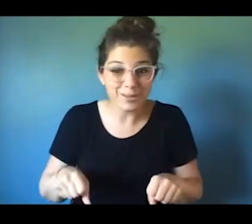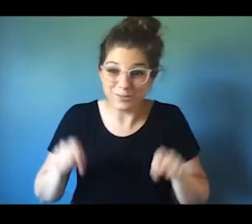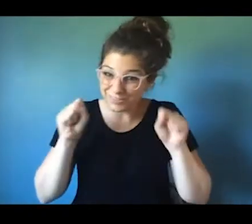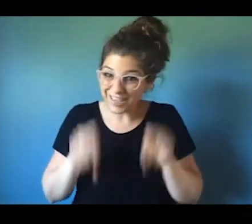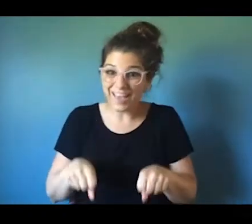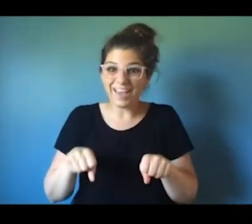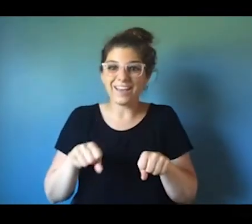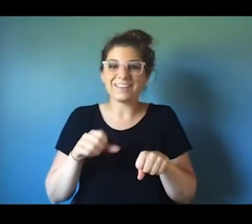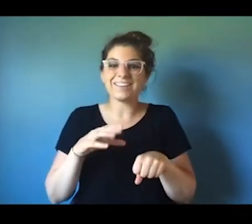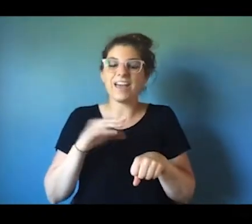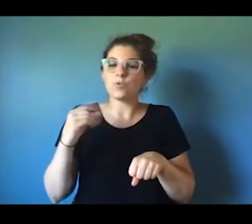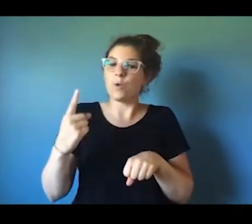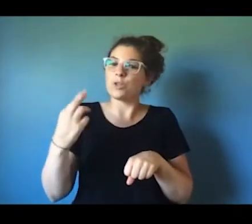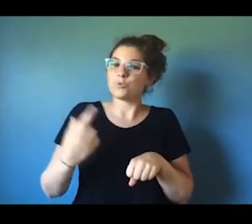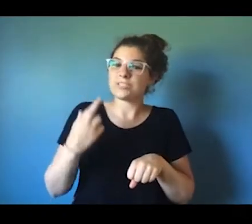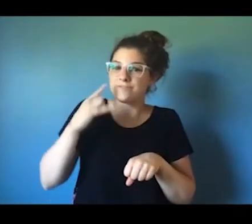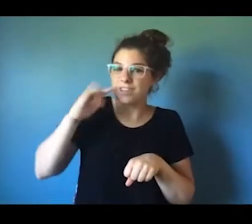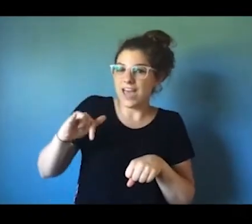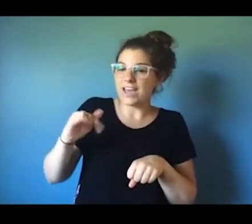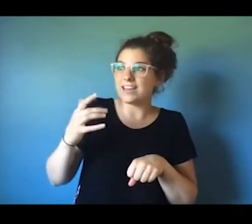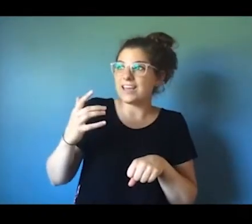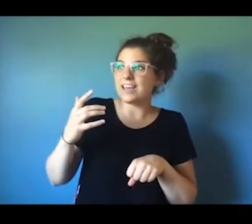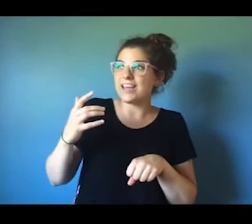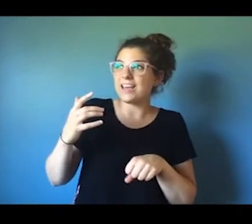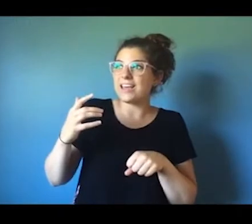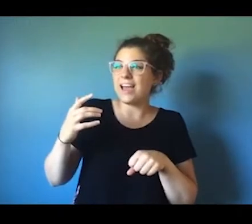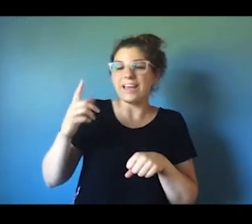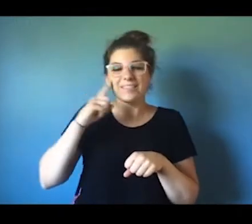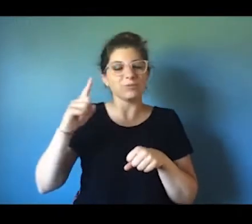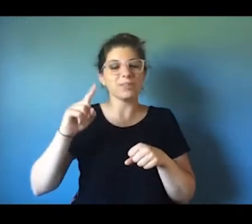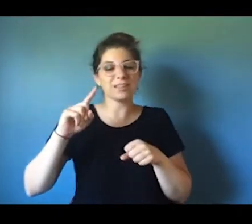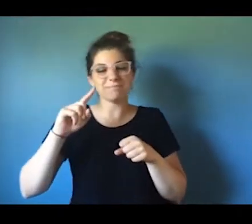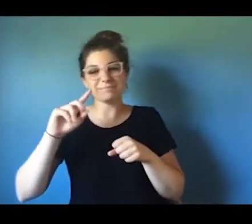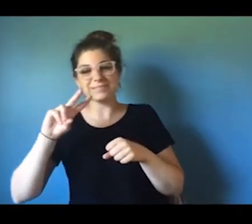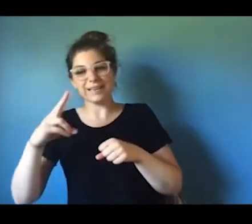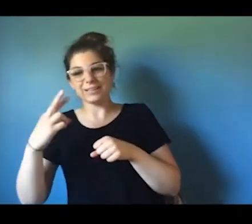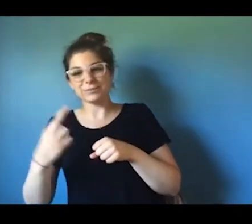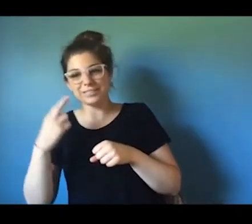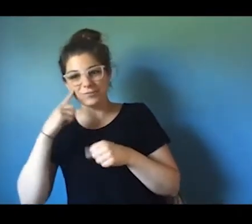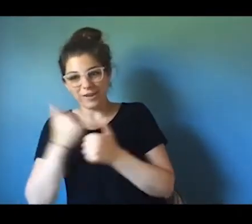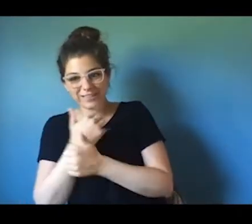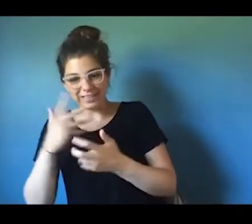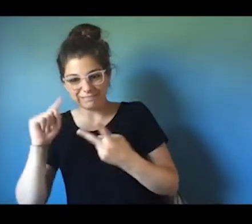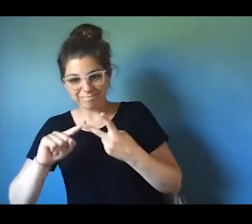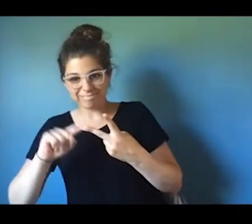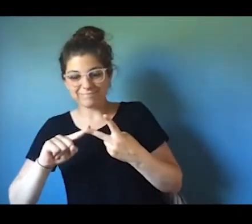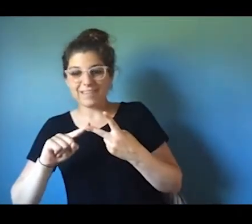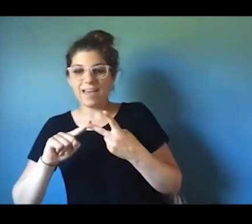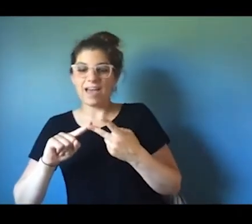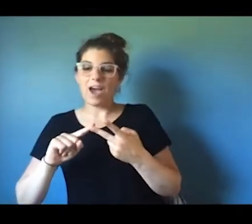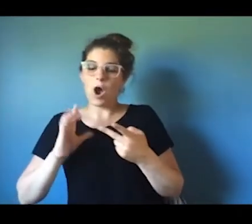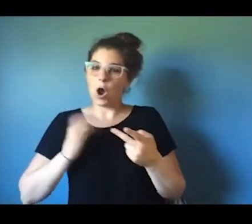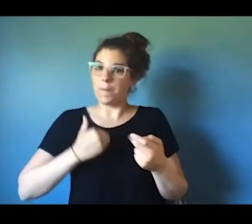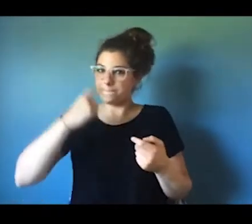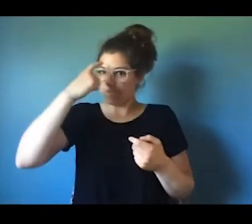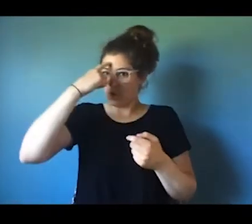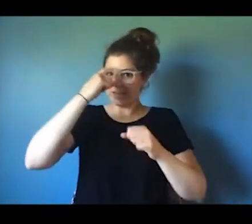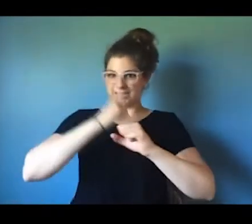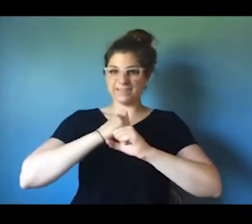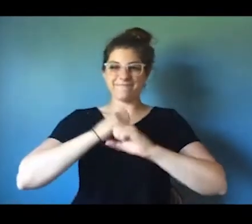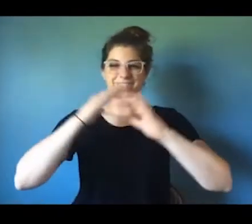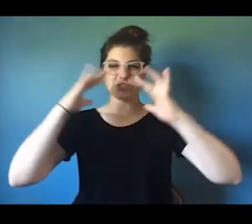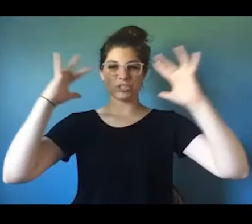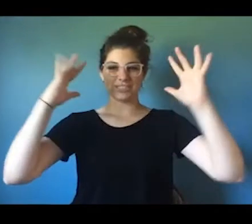it, though, is that it's completely possible. And one of the reasons for that is really the second reason of all this. It's